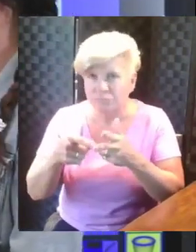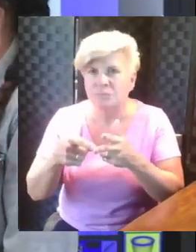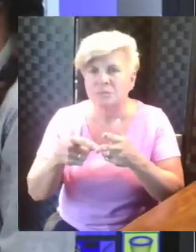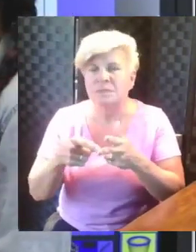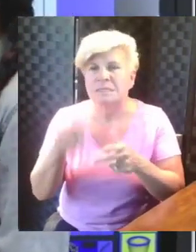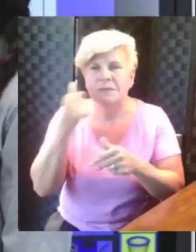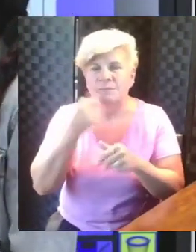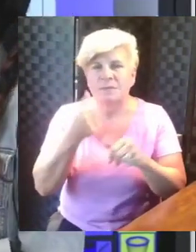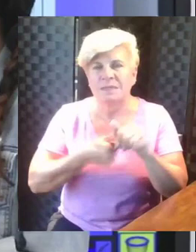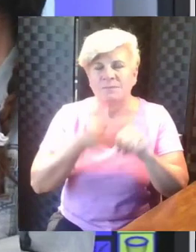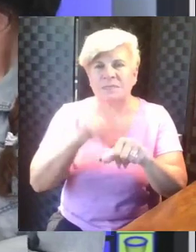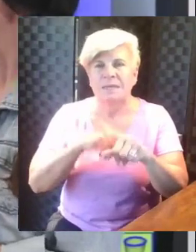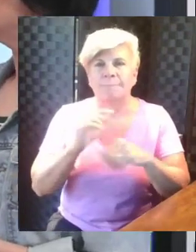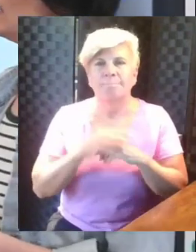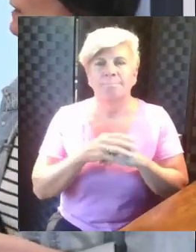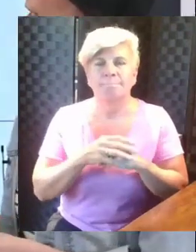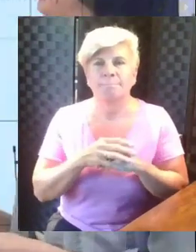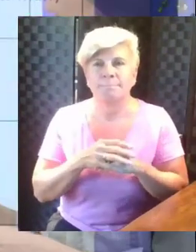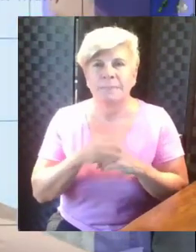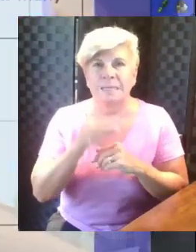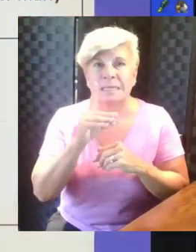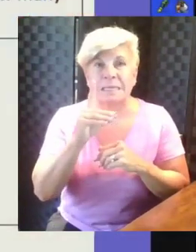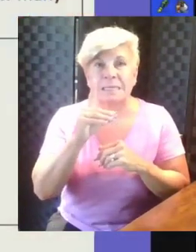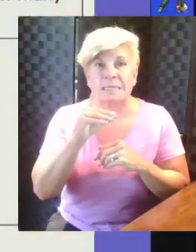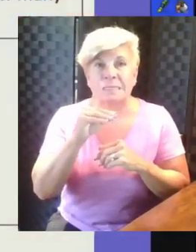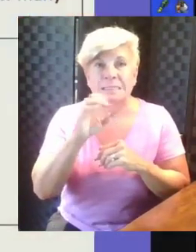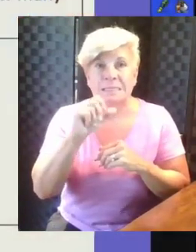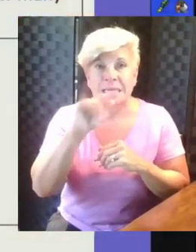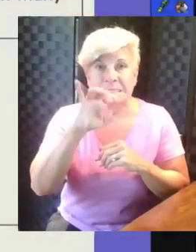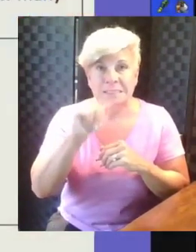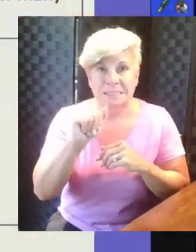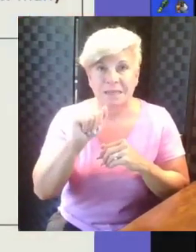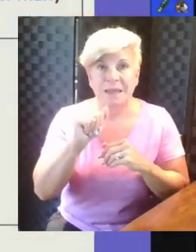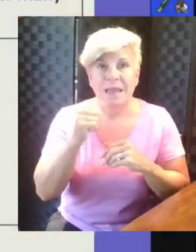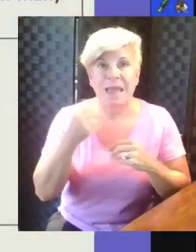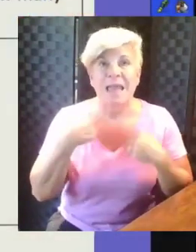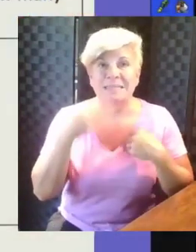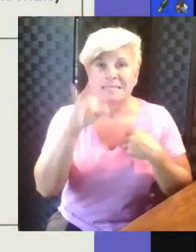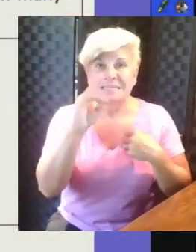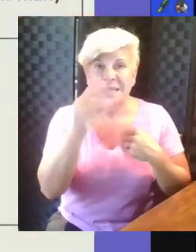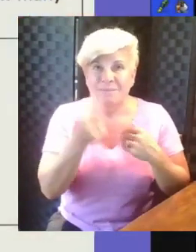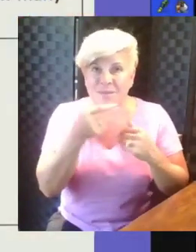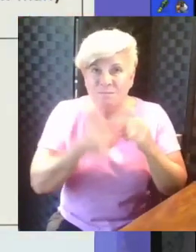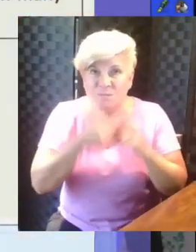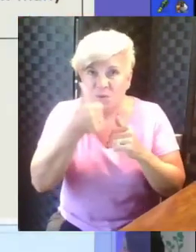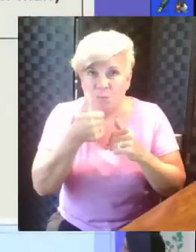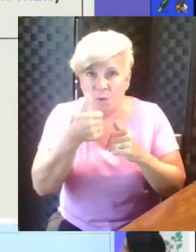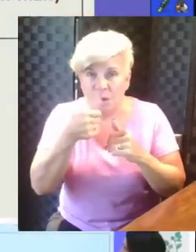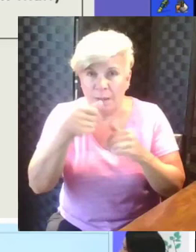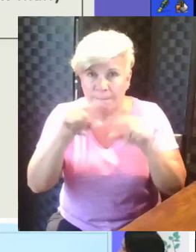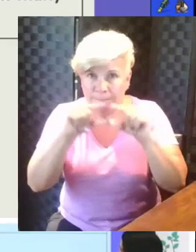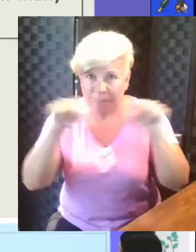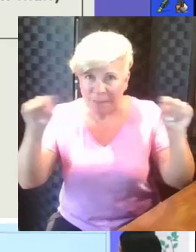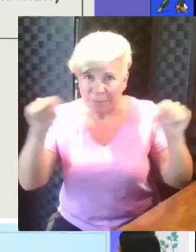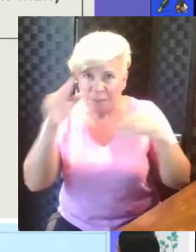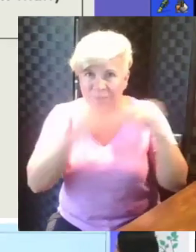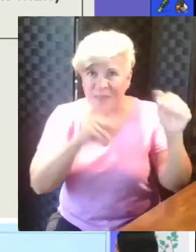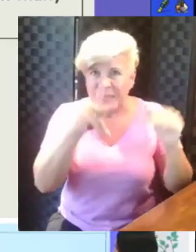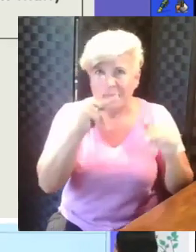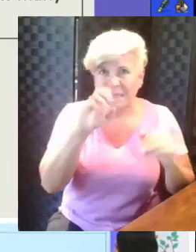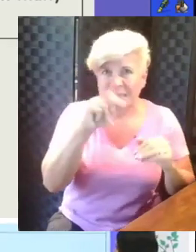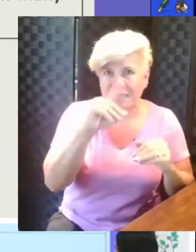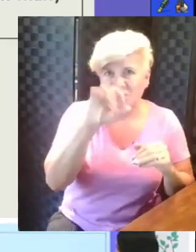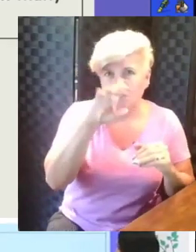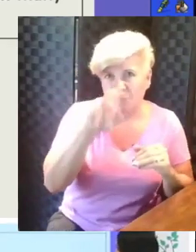word problem. Deontay has 7 fewer pipe cleaners than Kendrick. Kendrick